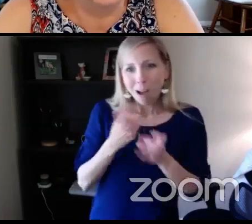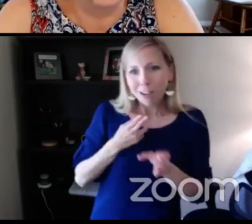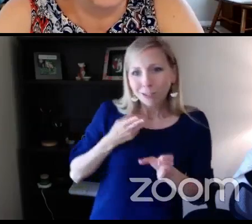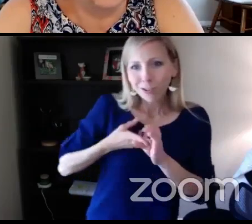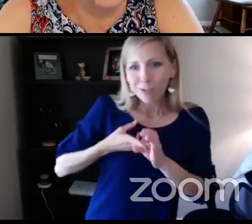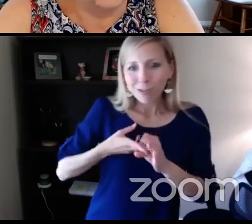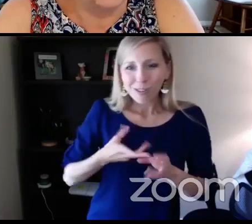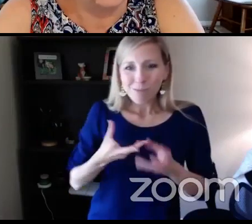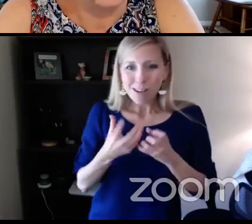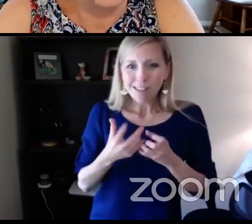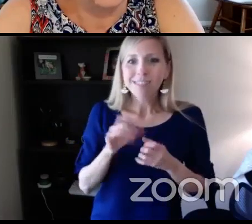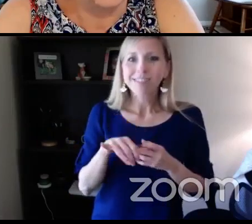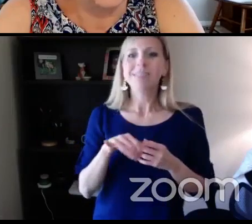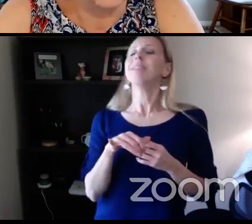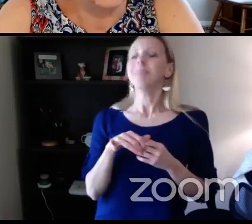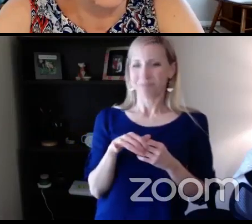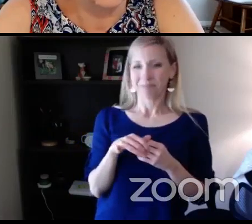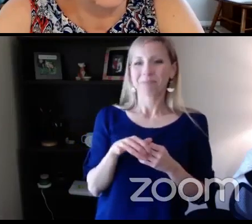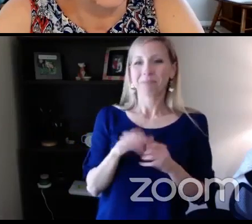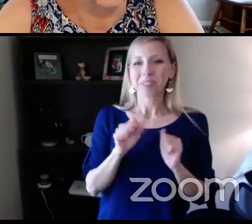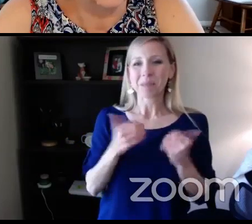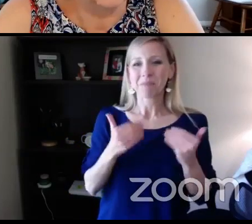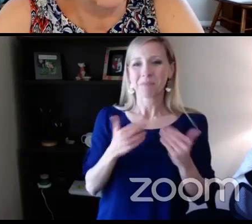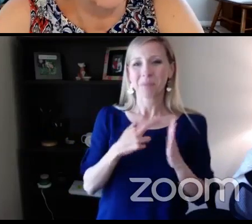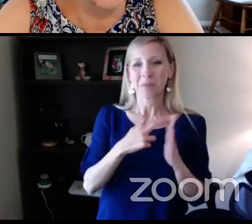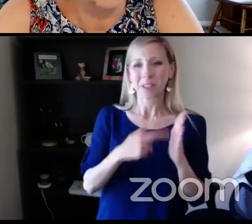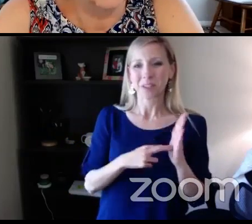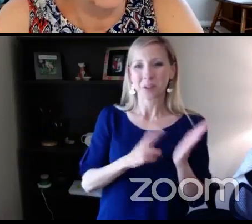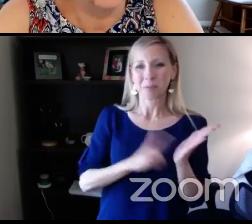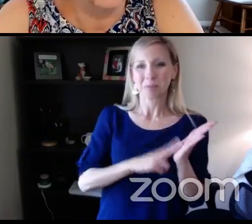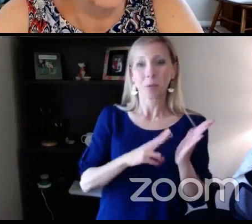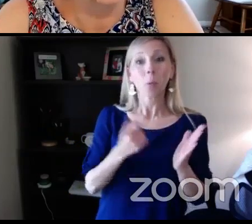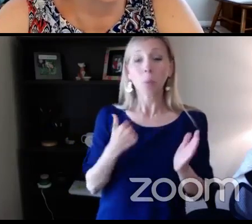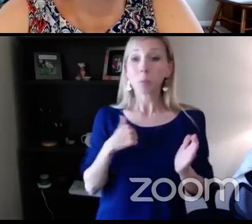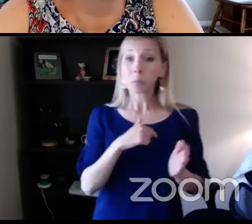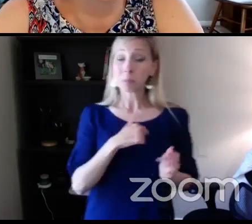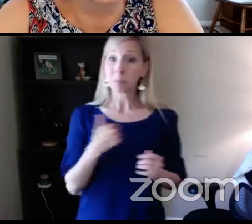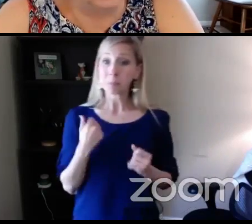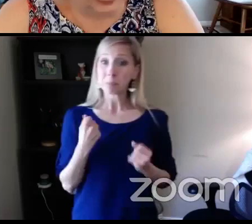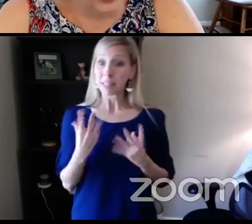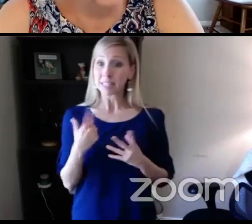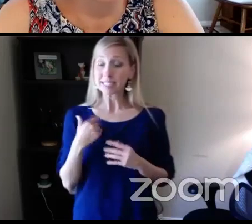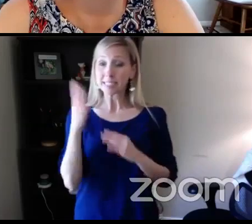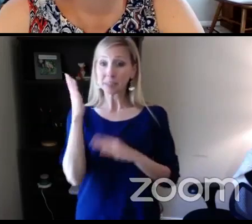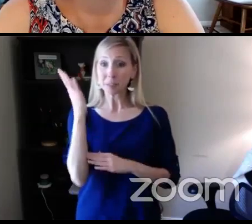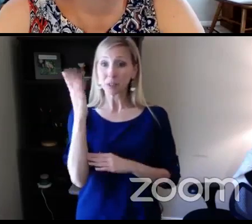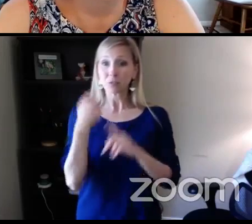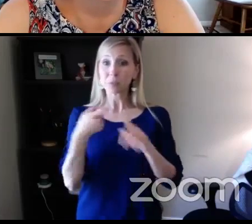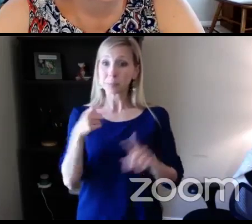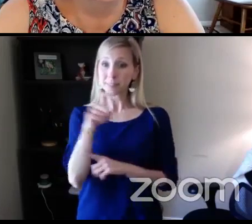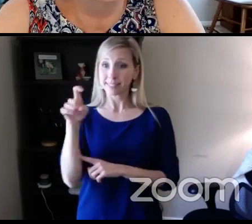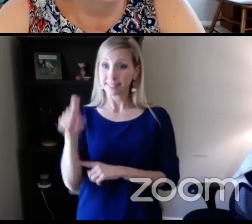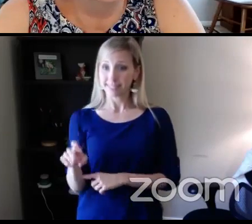the action. So we've got lots of speakers from Texas, which we're excited about. We have